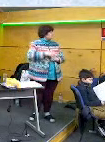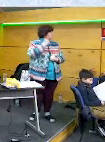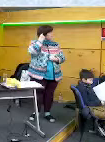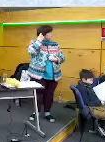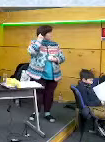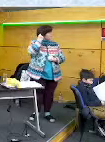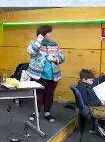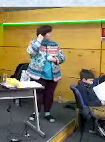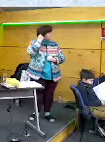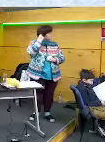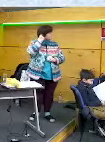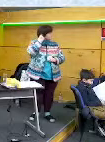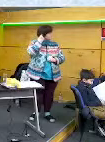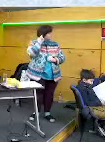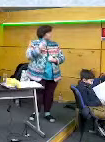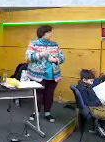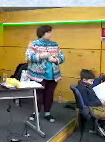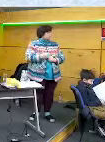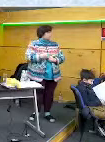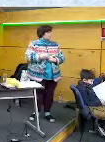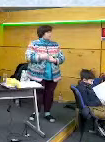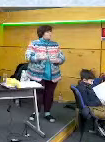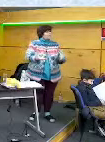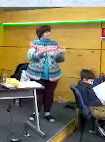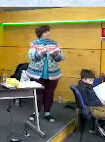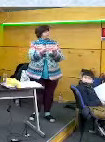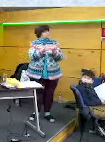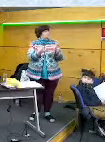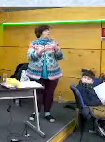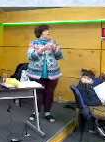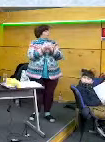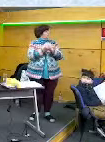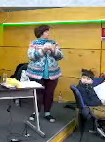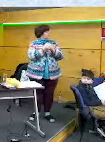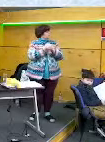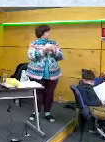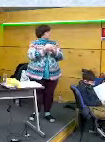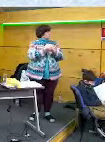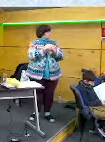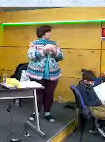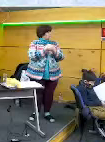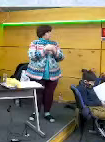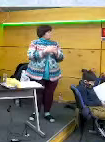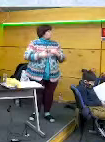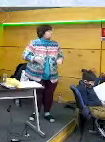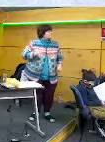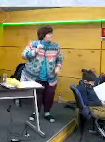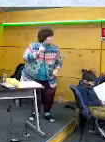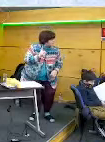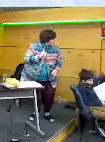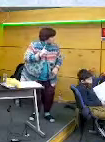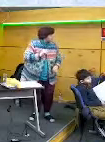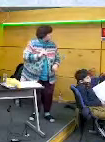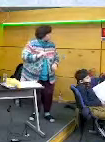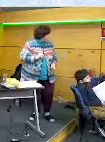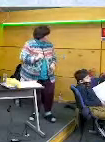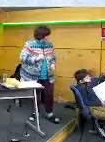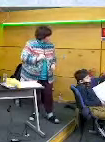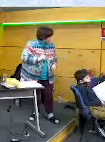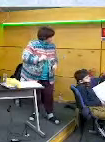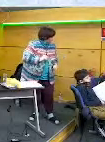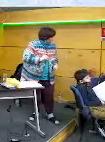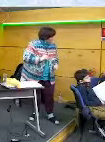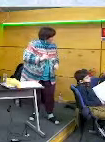does that mean? Catchy. I know how to catch a ball. But what does catchy